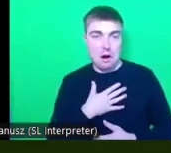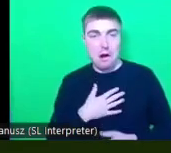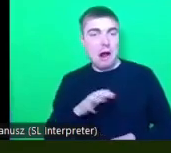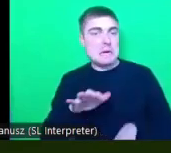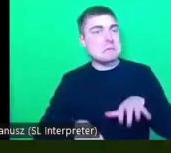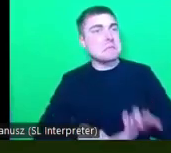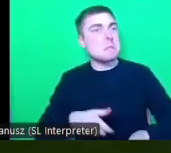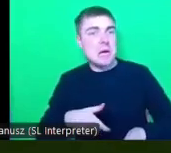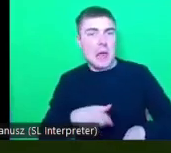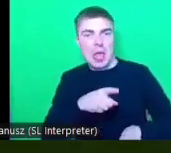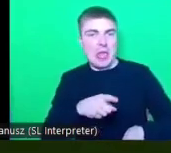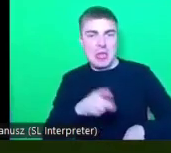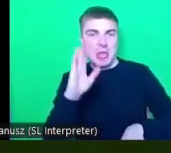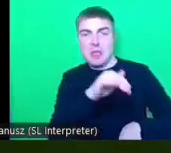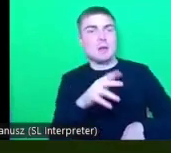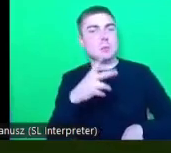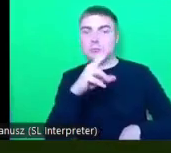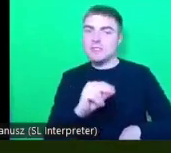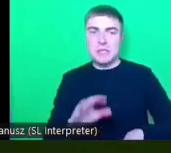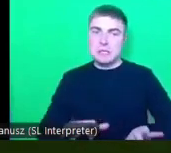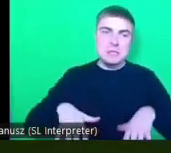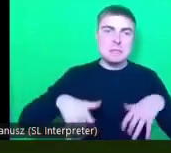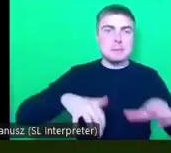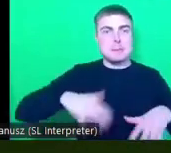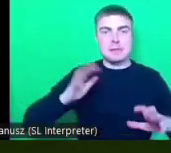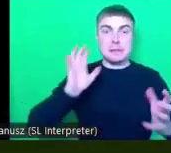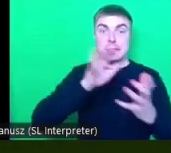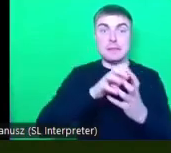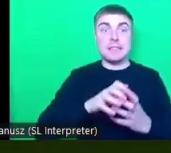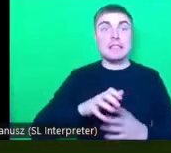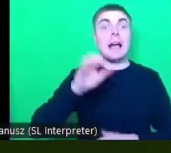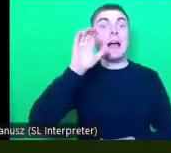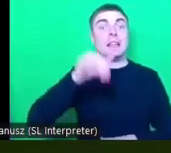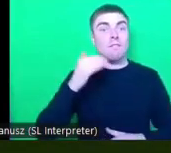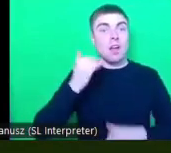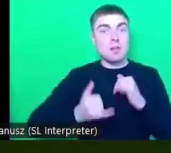those remains actually stay pretty fresh.